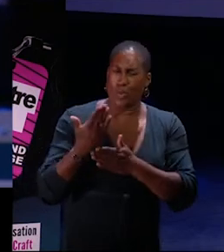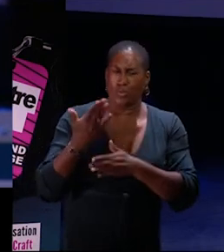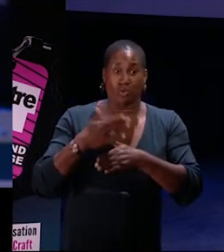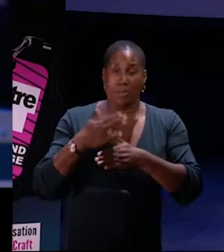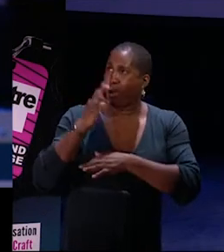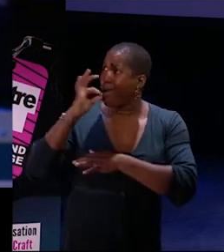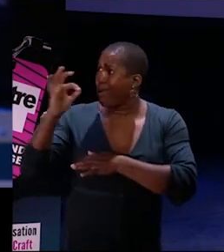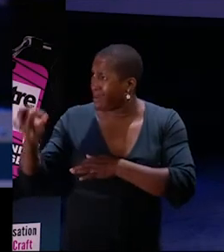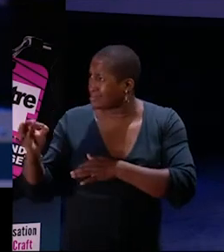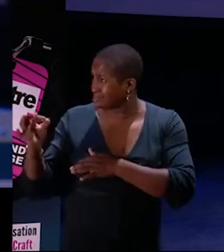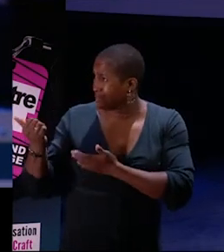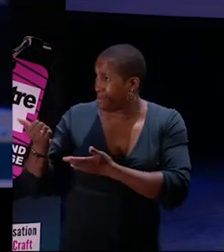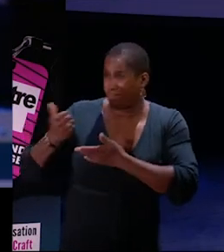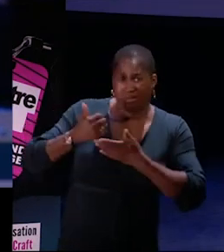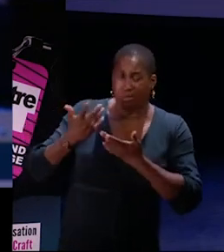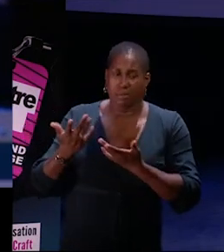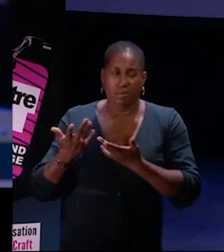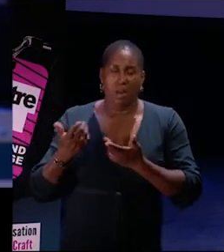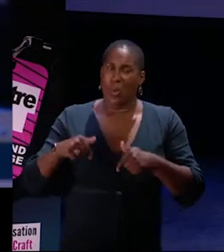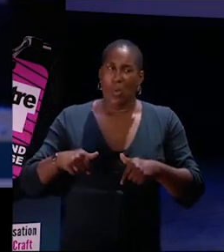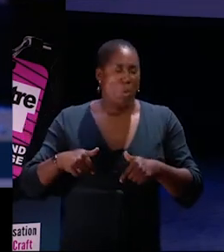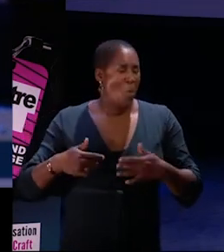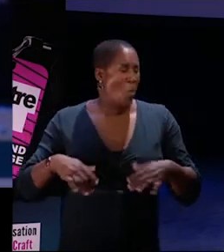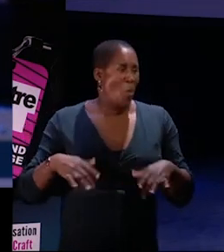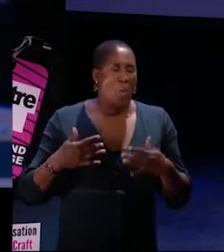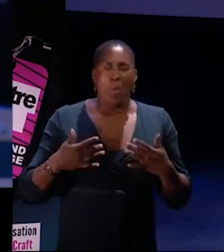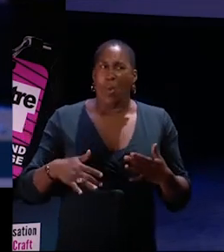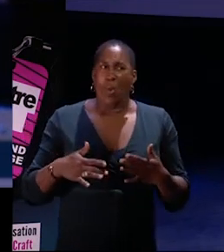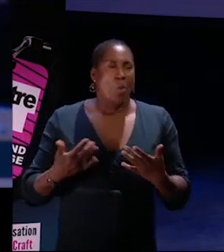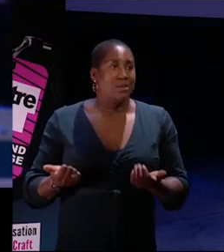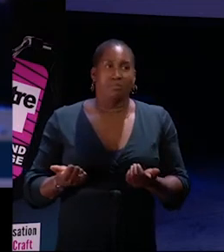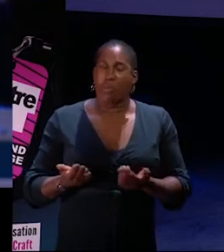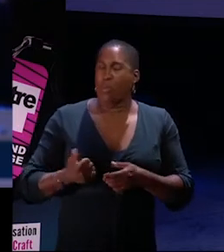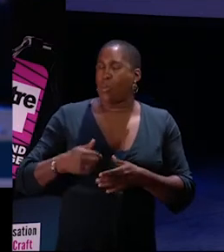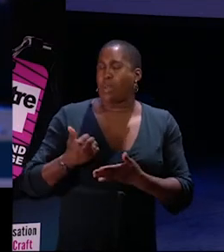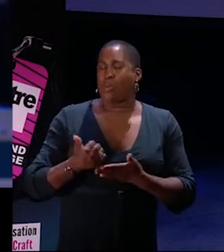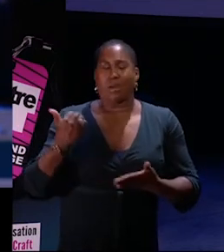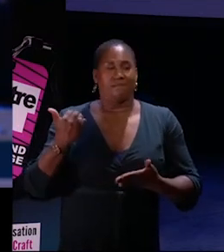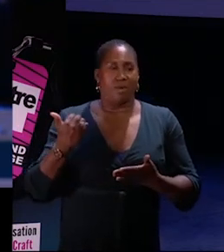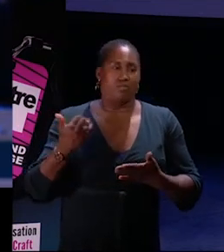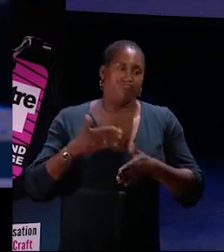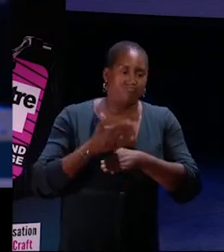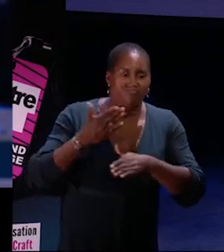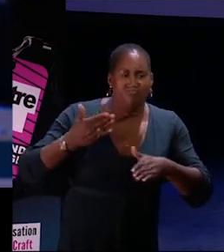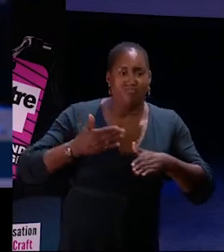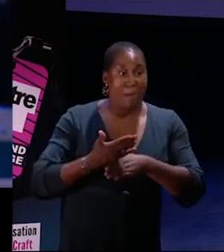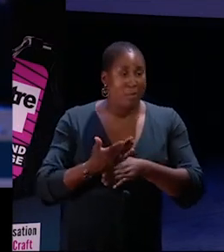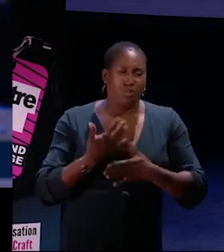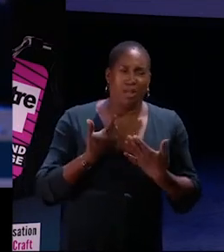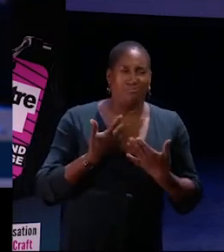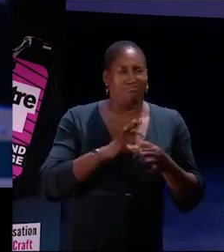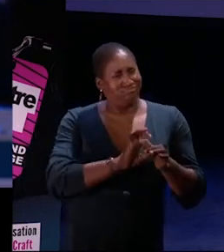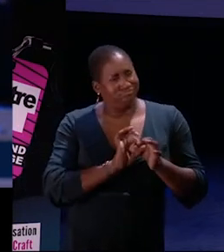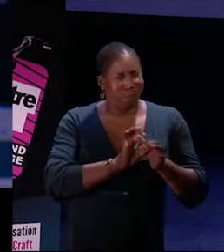something, but it's an immensely rewarding career, and there's a huge amount of camaraderie, and it's flexible. You